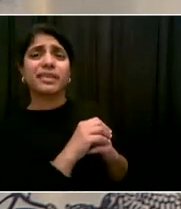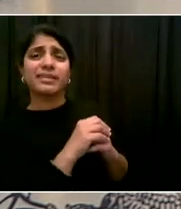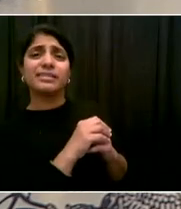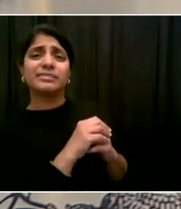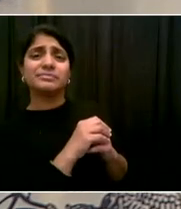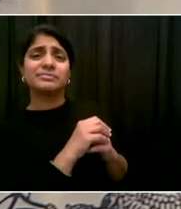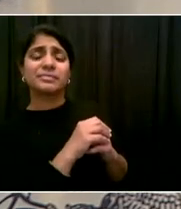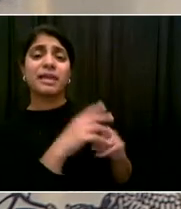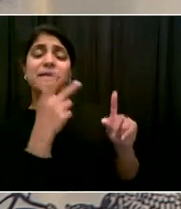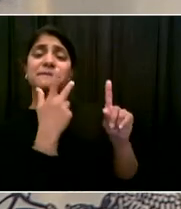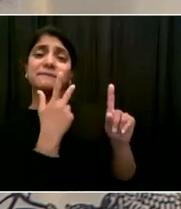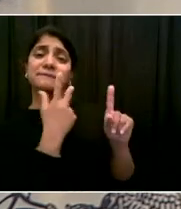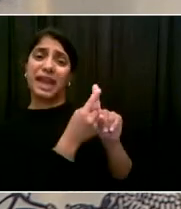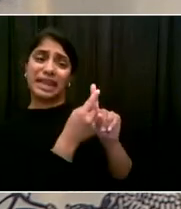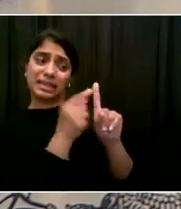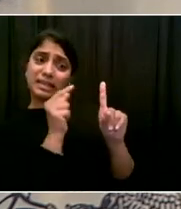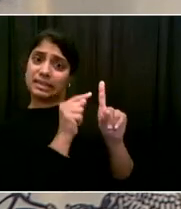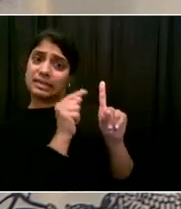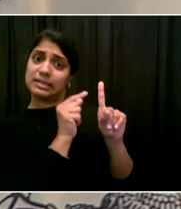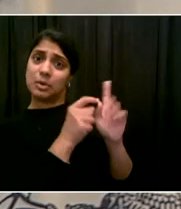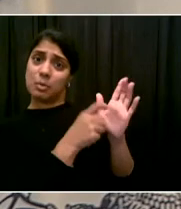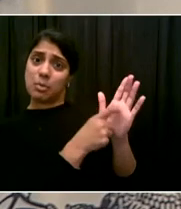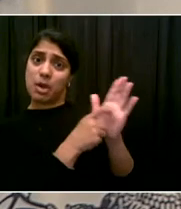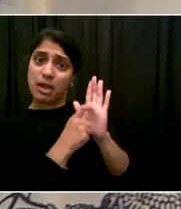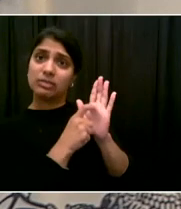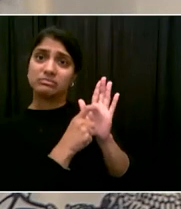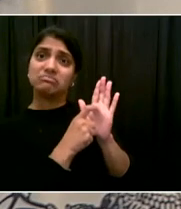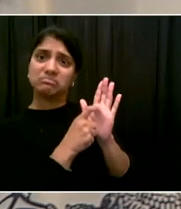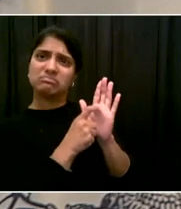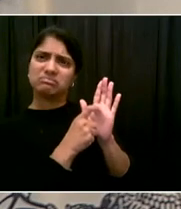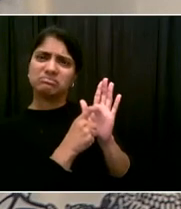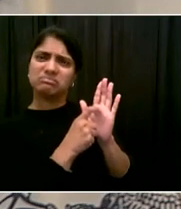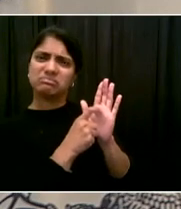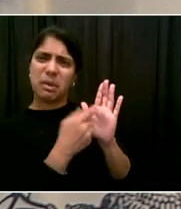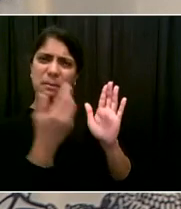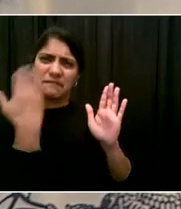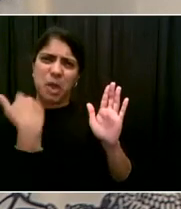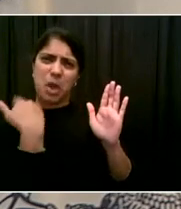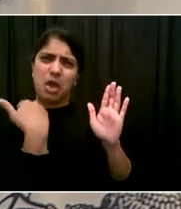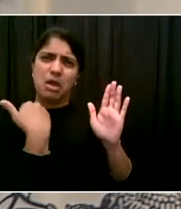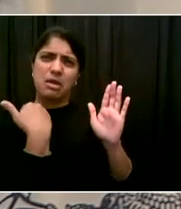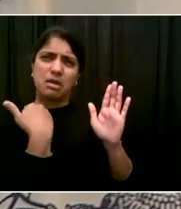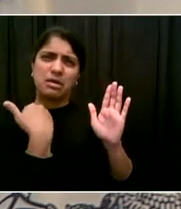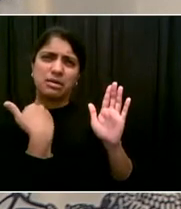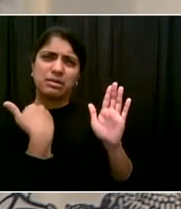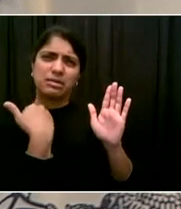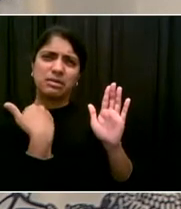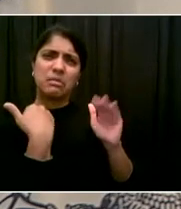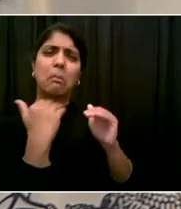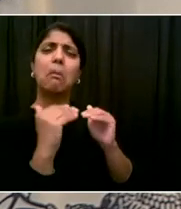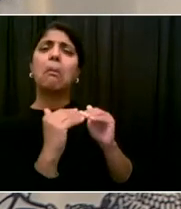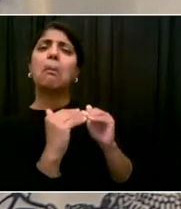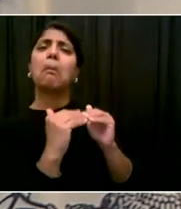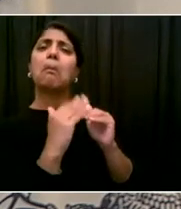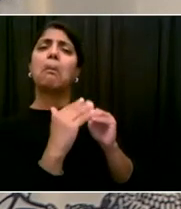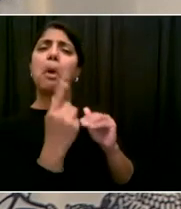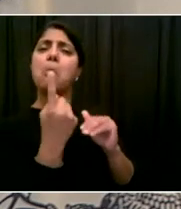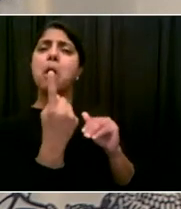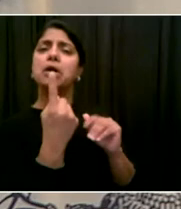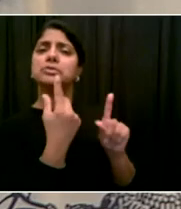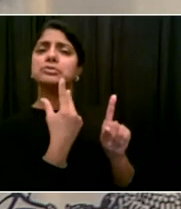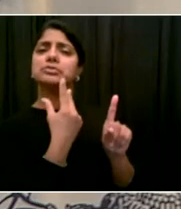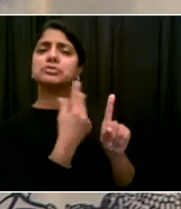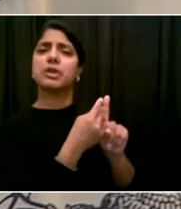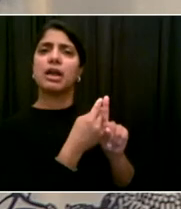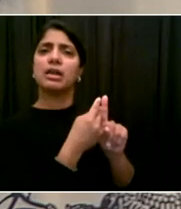one dose of the shot. Has your administration followed up to ensure that city workers are now fully vaccinated? And will you issue